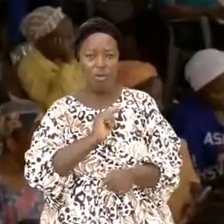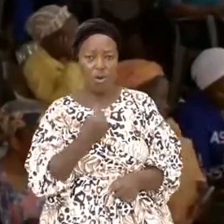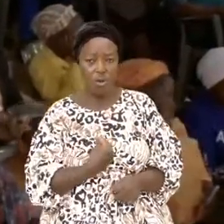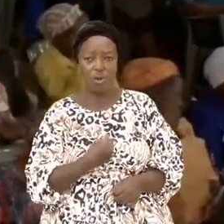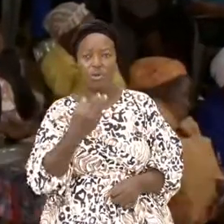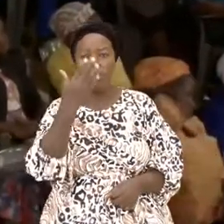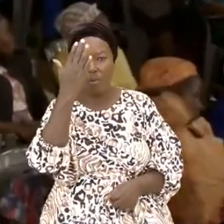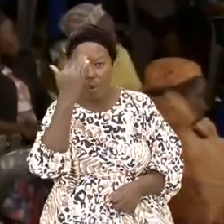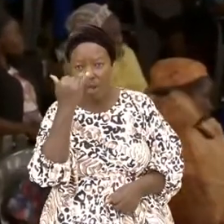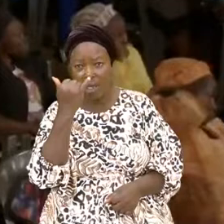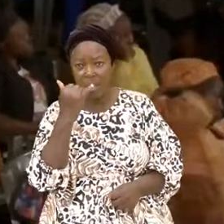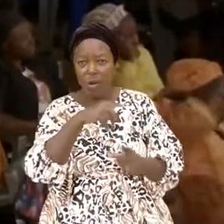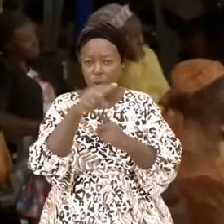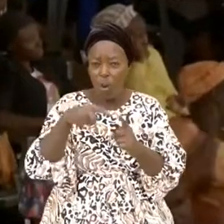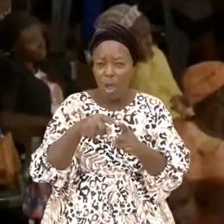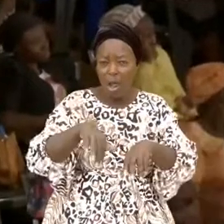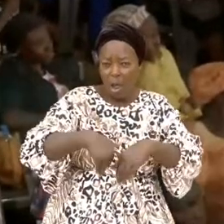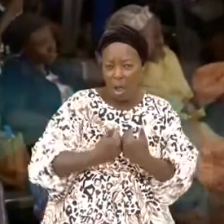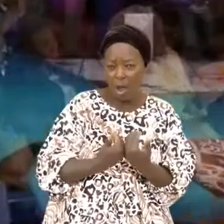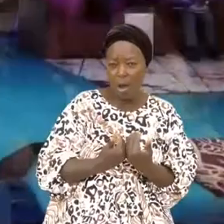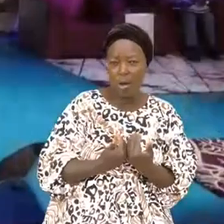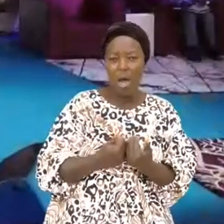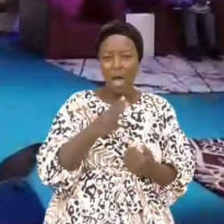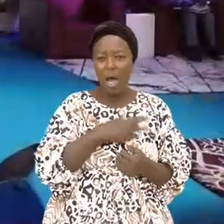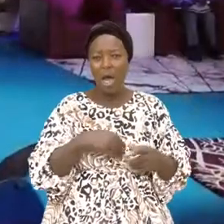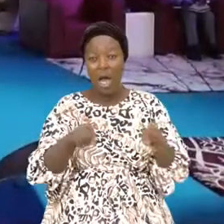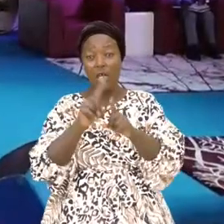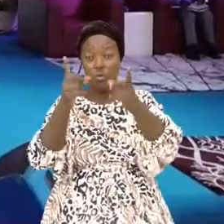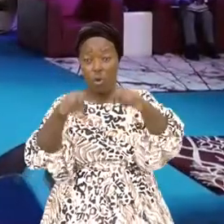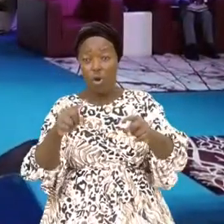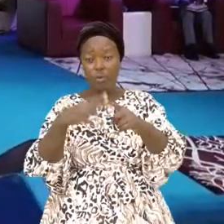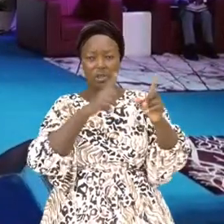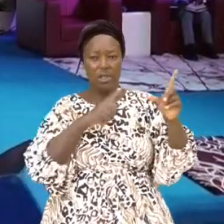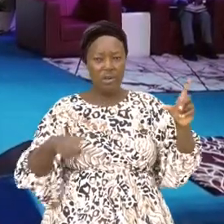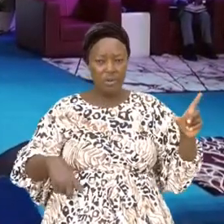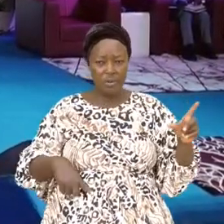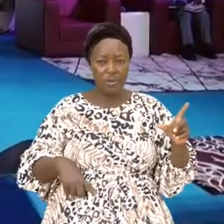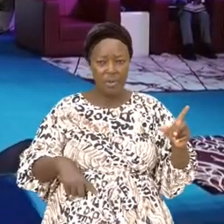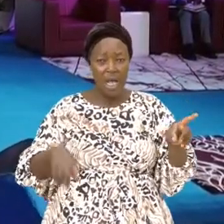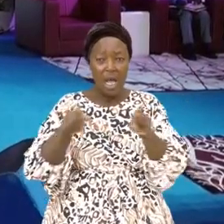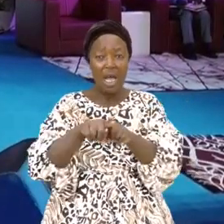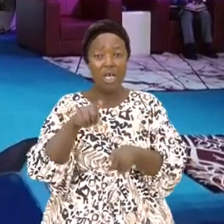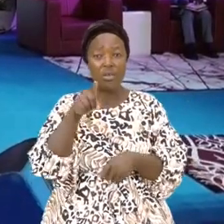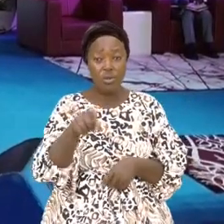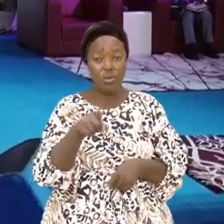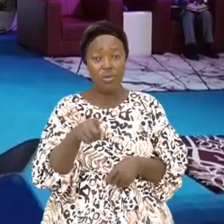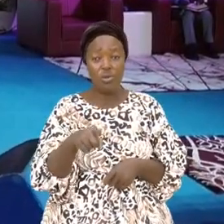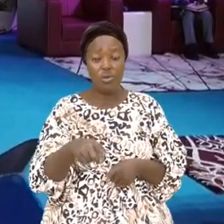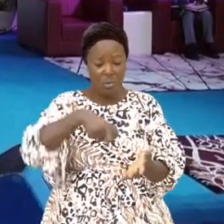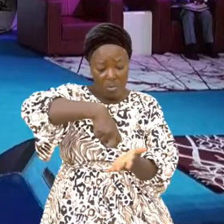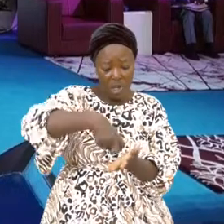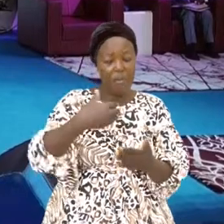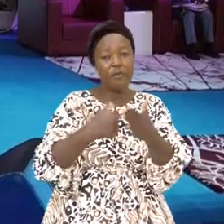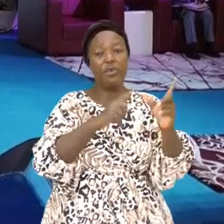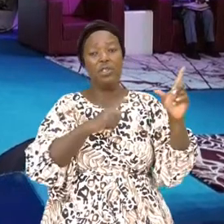Why? When? How? As you came to the Lord, as you bent before the